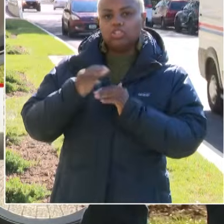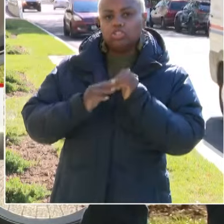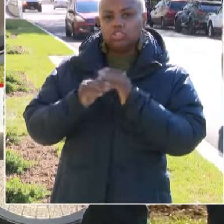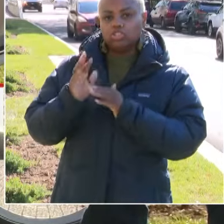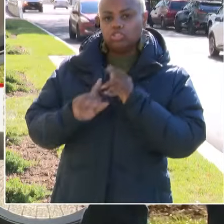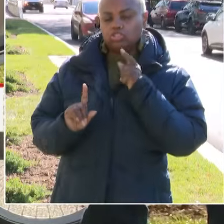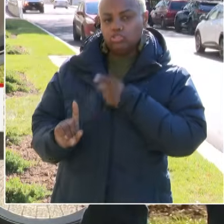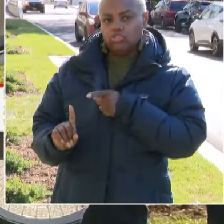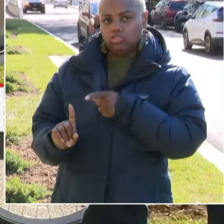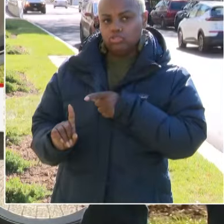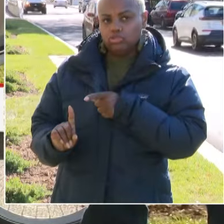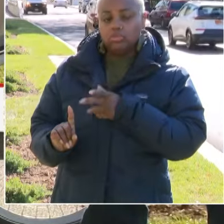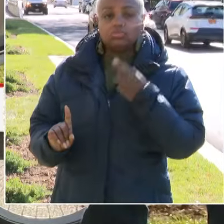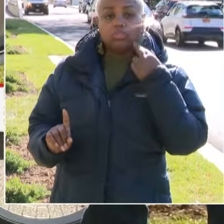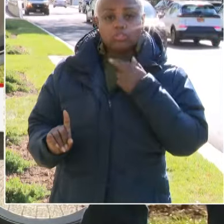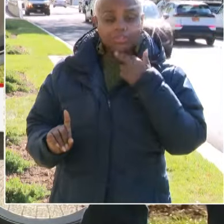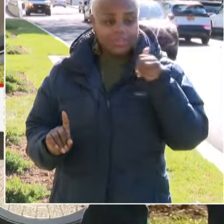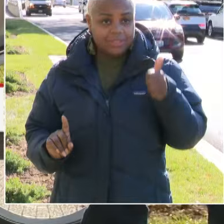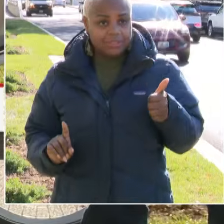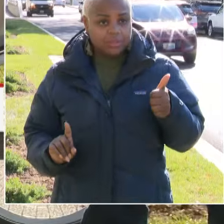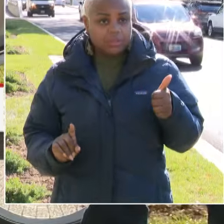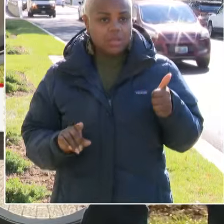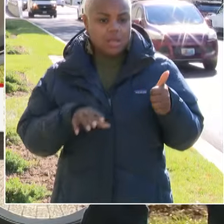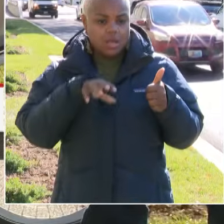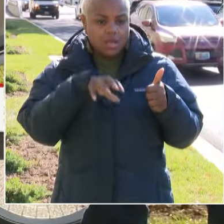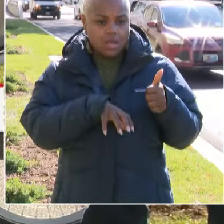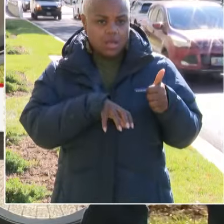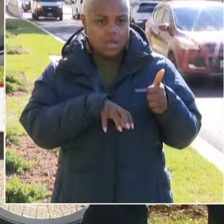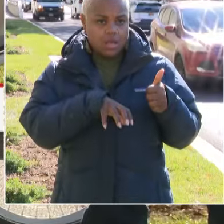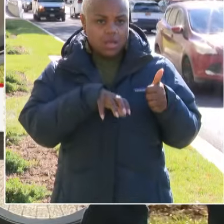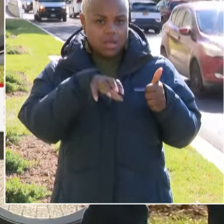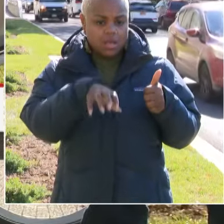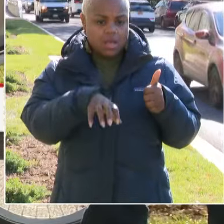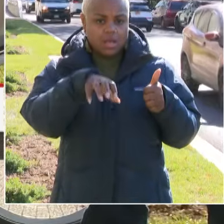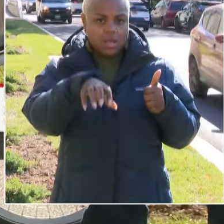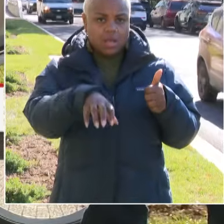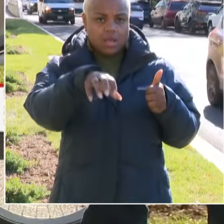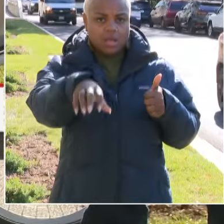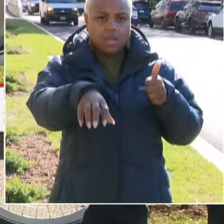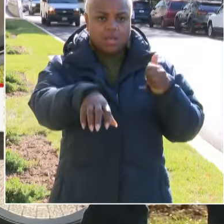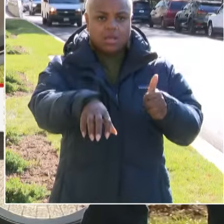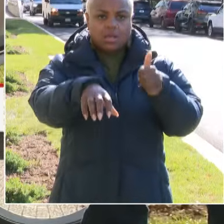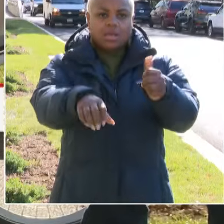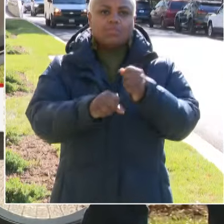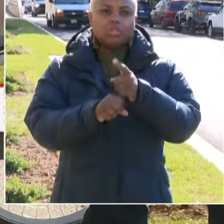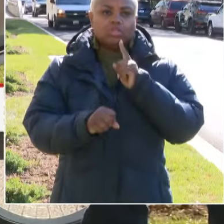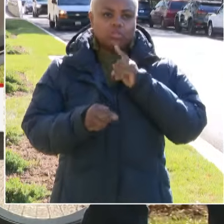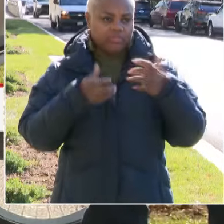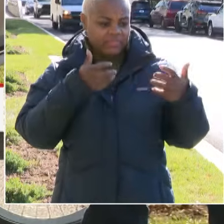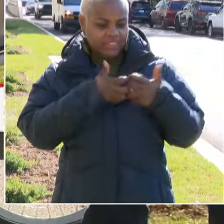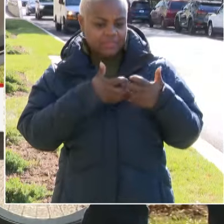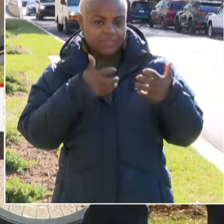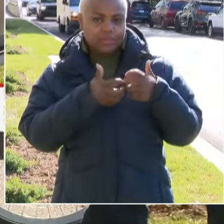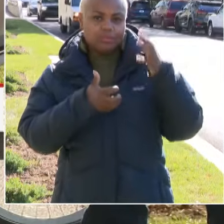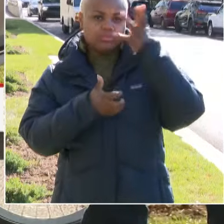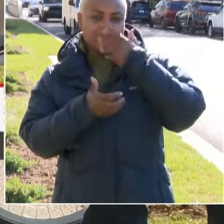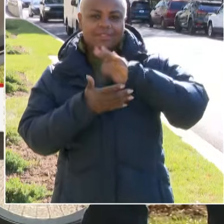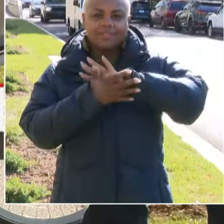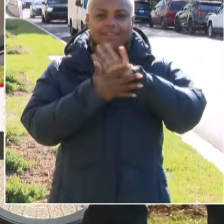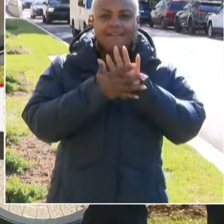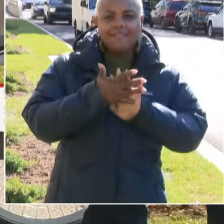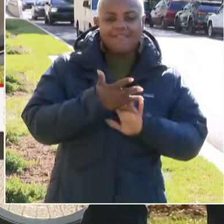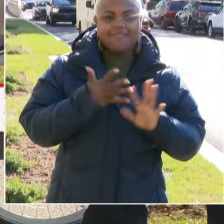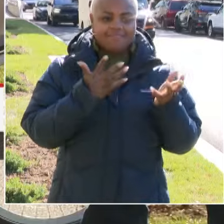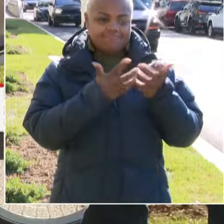that is in keeping with the aesthetics of the neighborhood, and that is